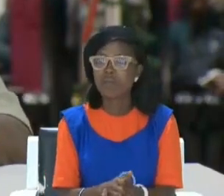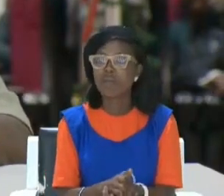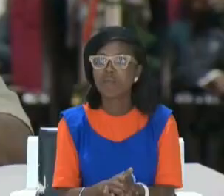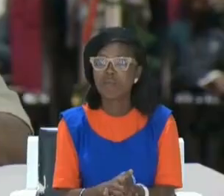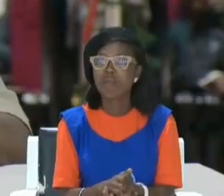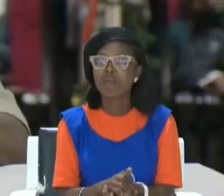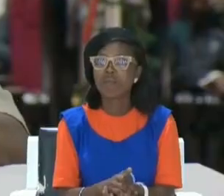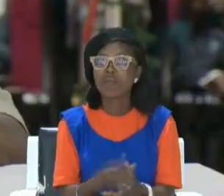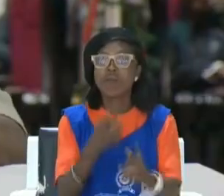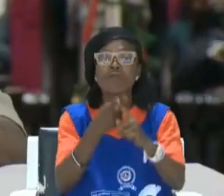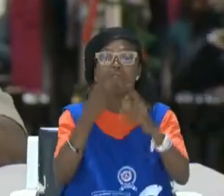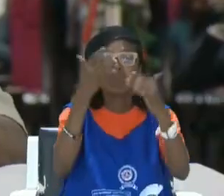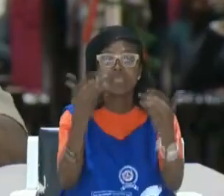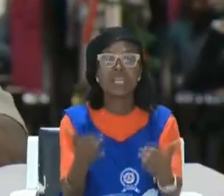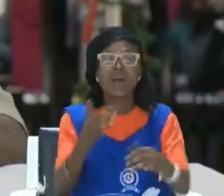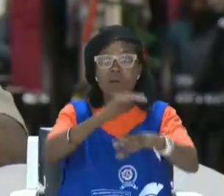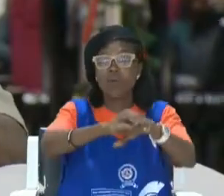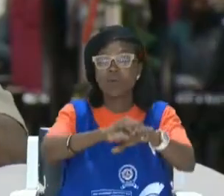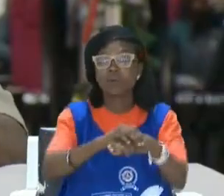From now on,